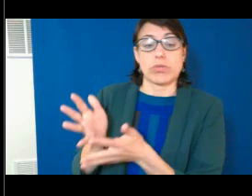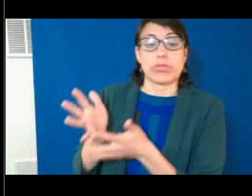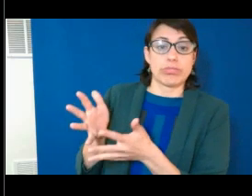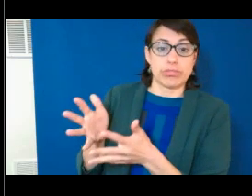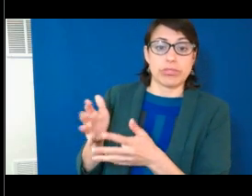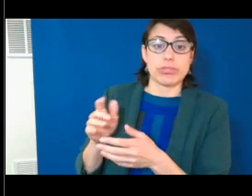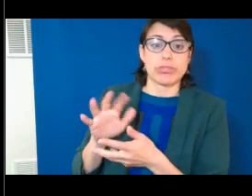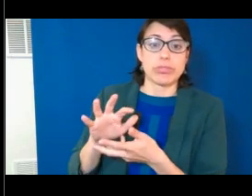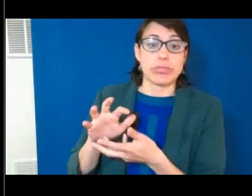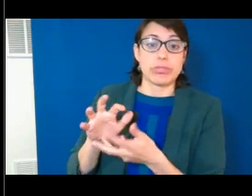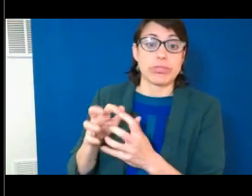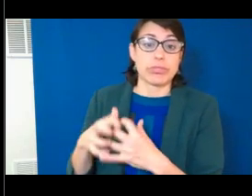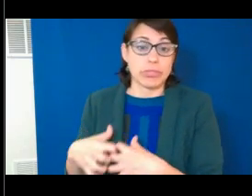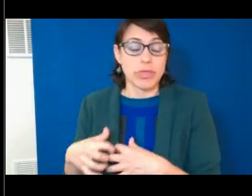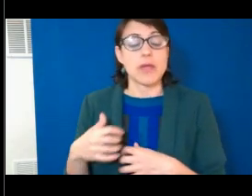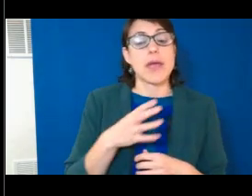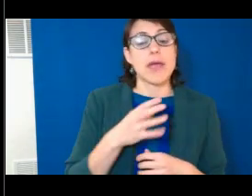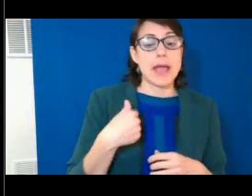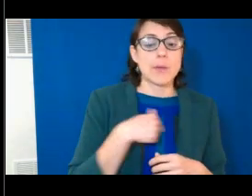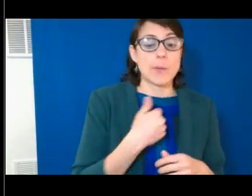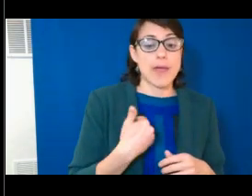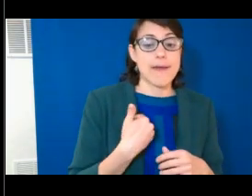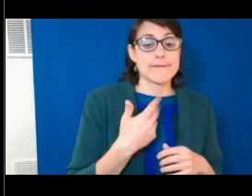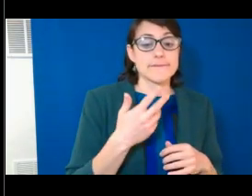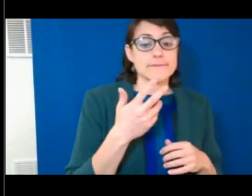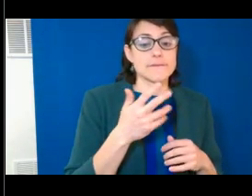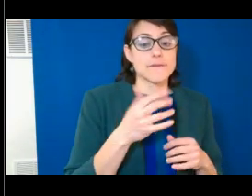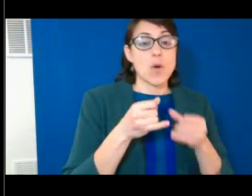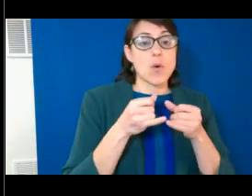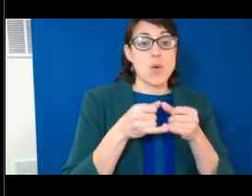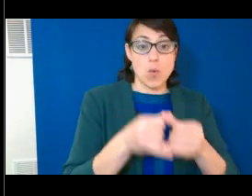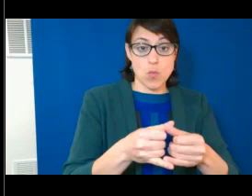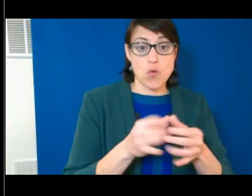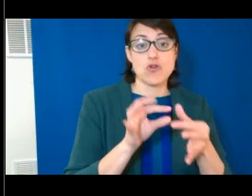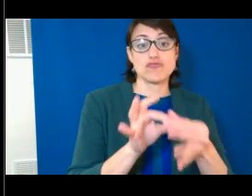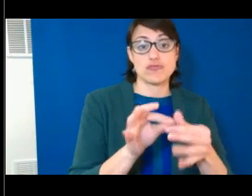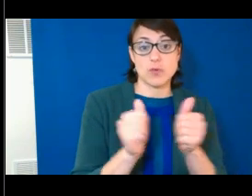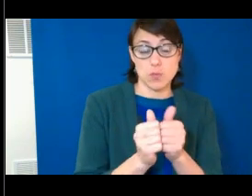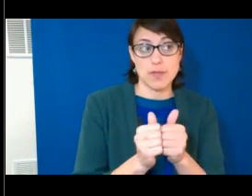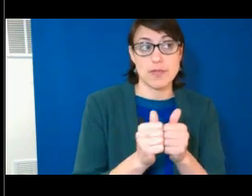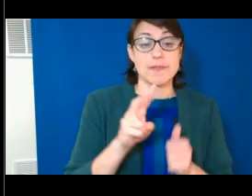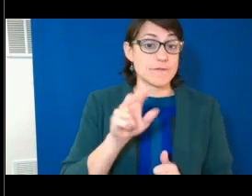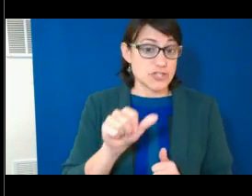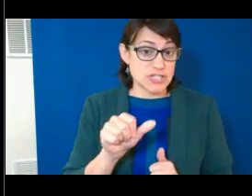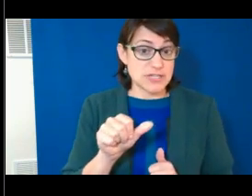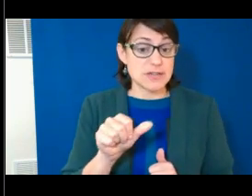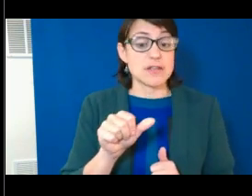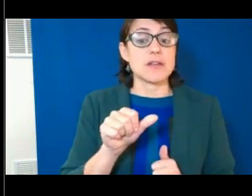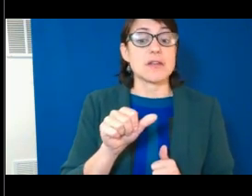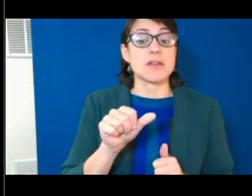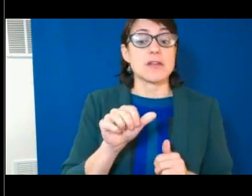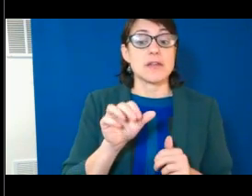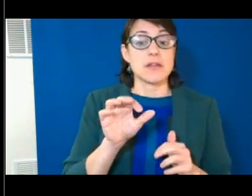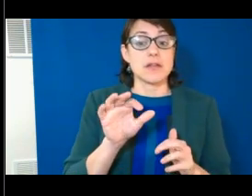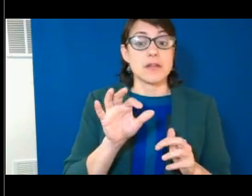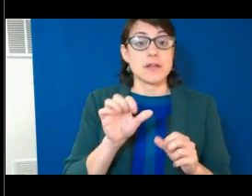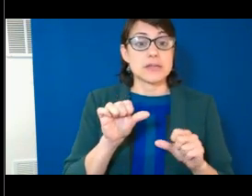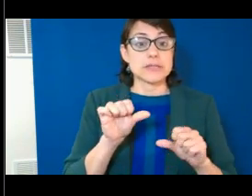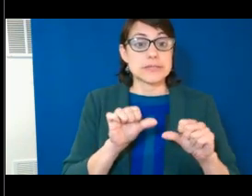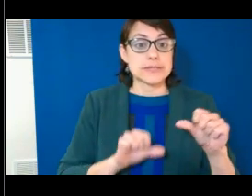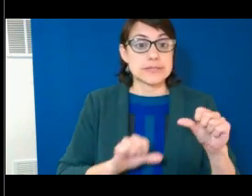Institute of Marine Science. They're running sub-award competitions for derelict fishing gear, specifically crab and lobster trap